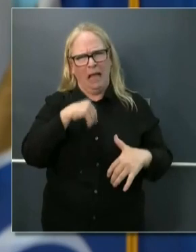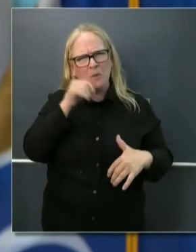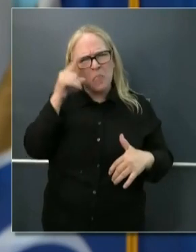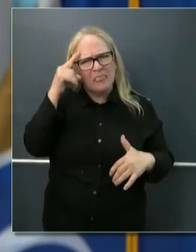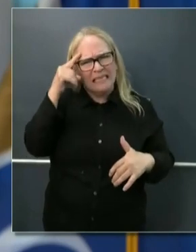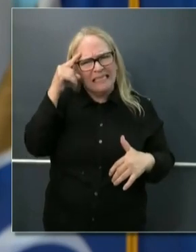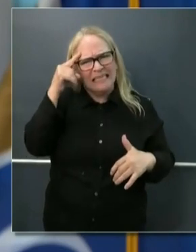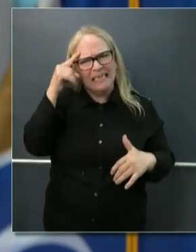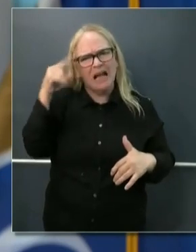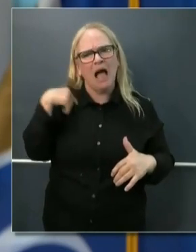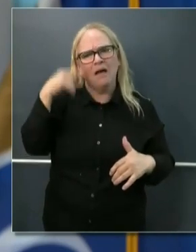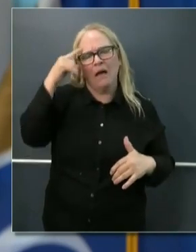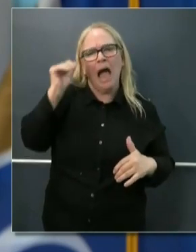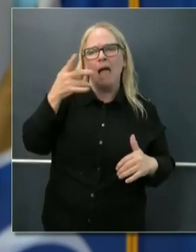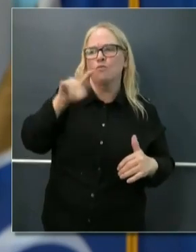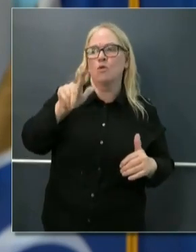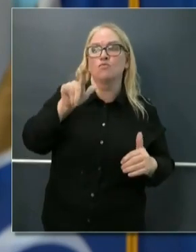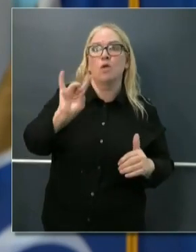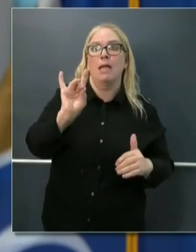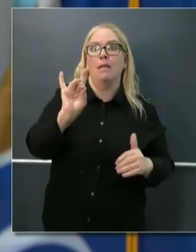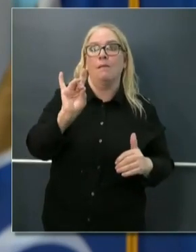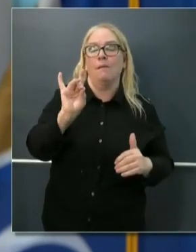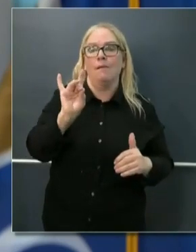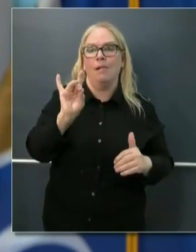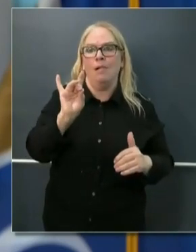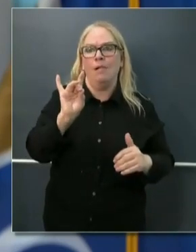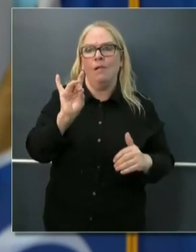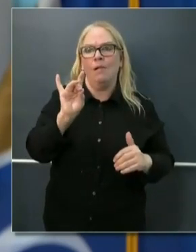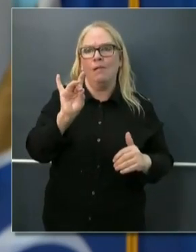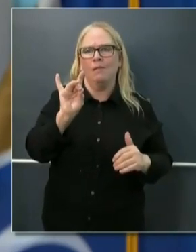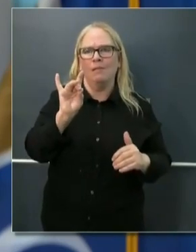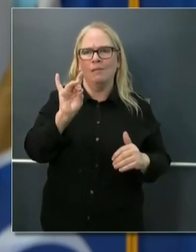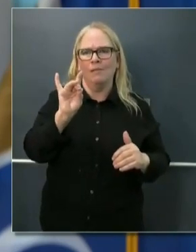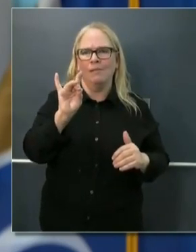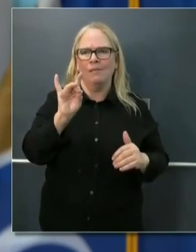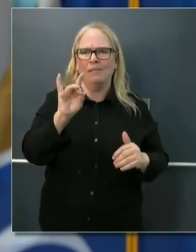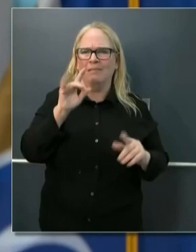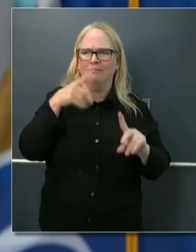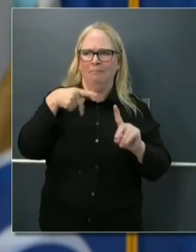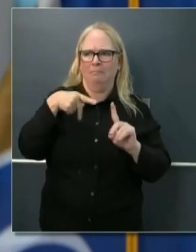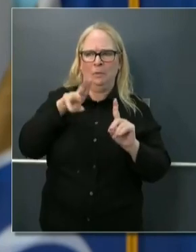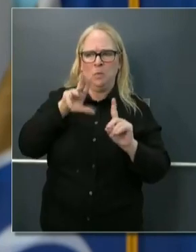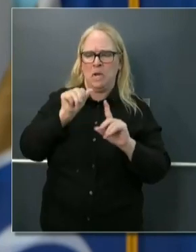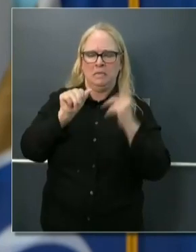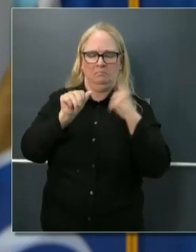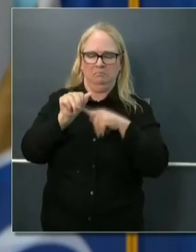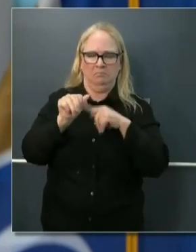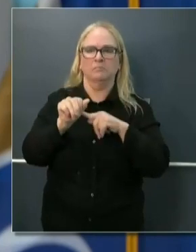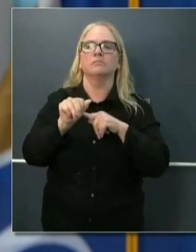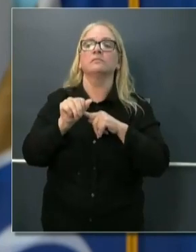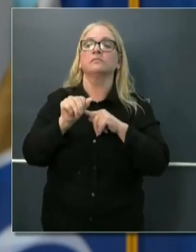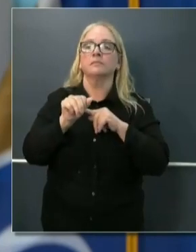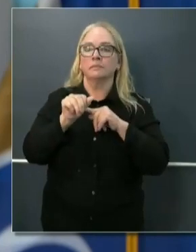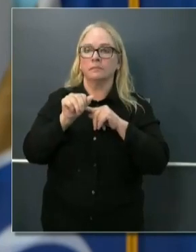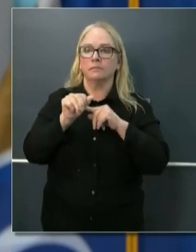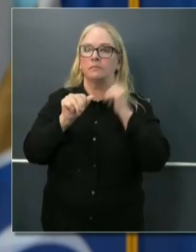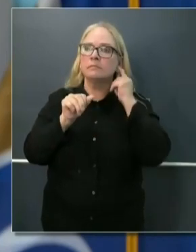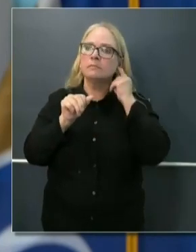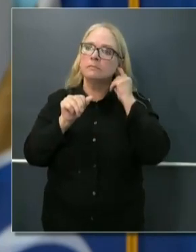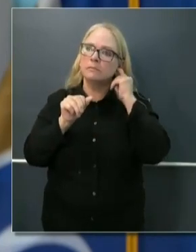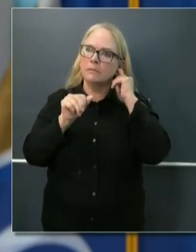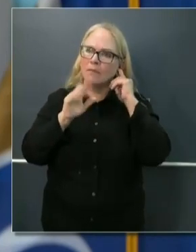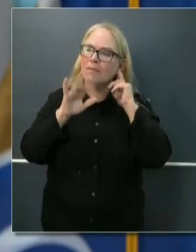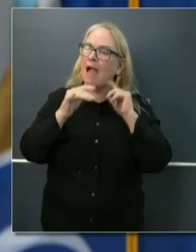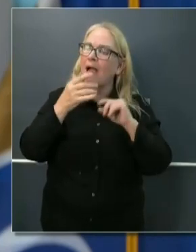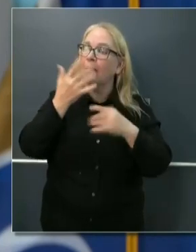April 28th, those PUAs, talked about PUIs a moment ago, these are the pandemic